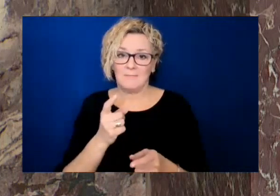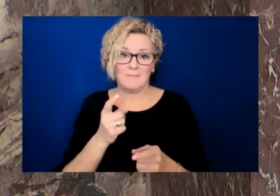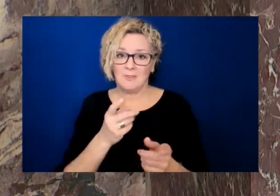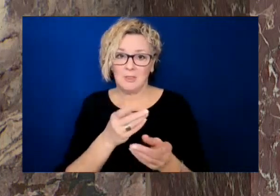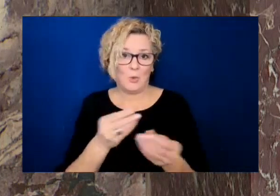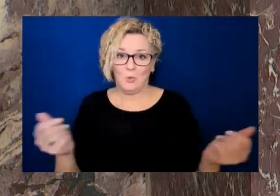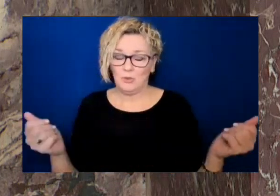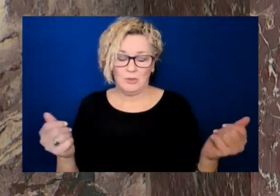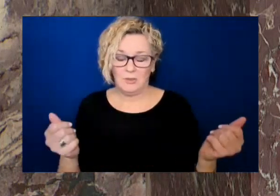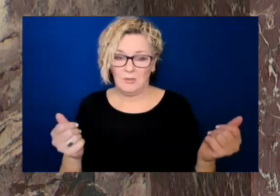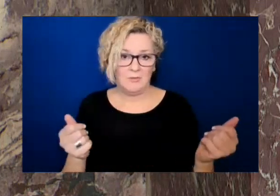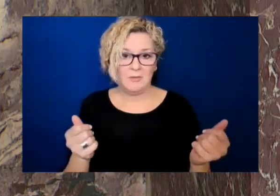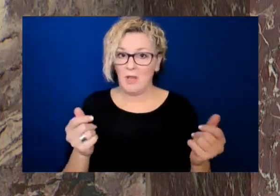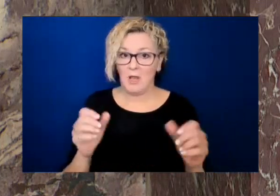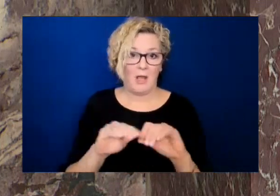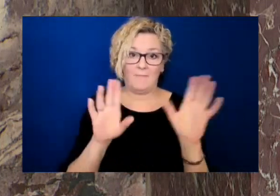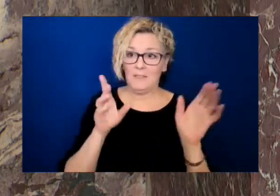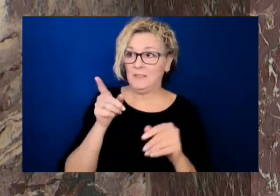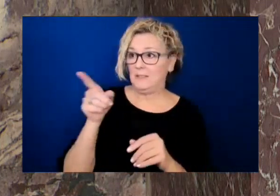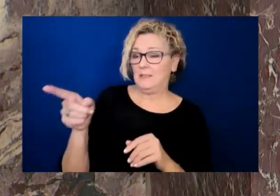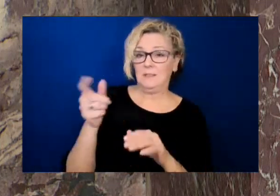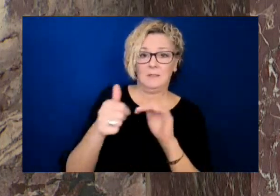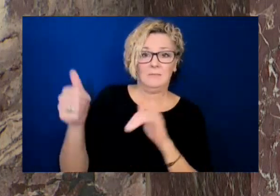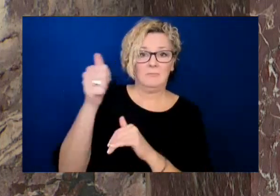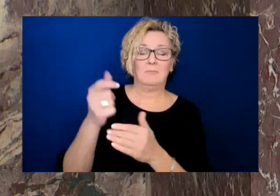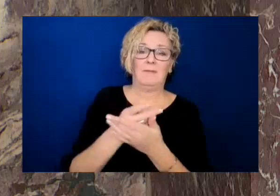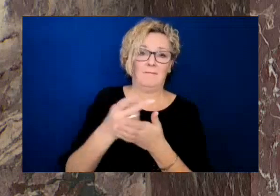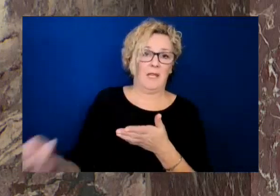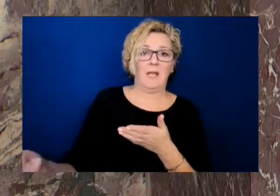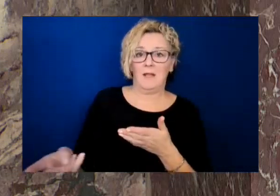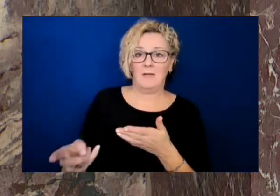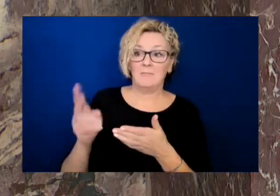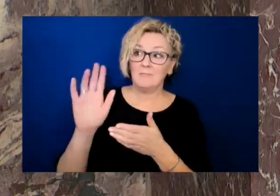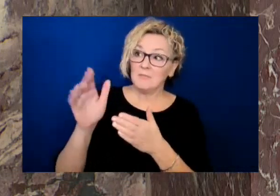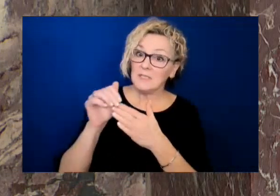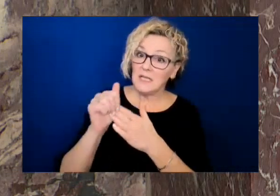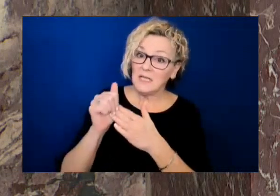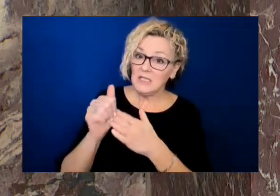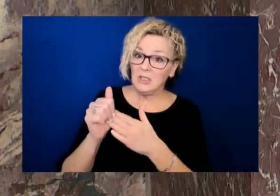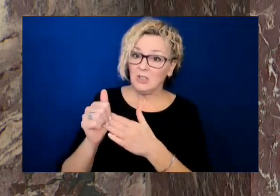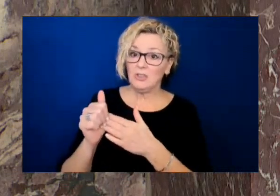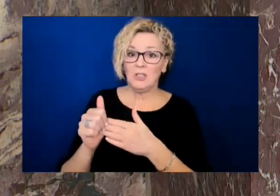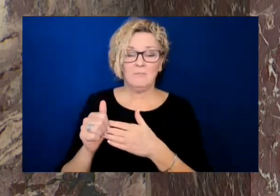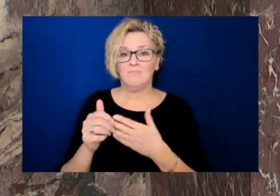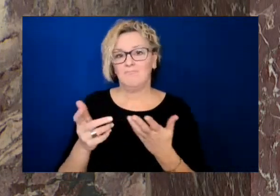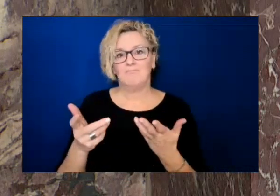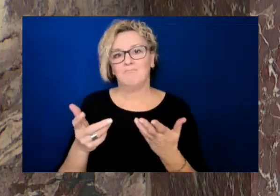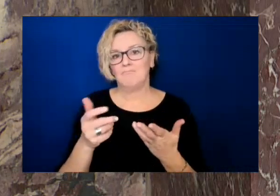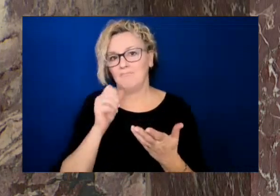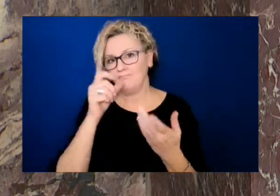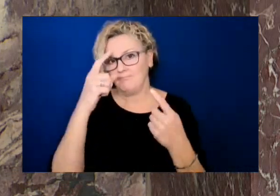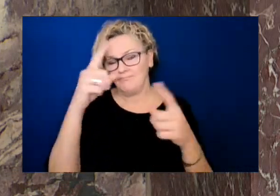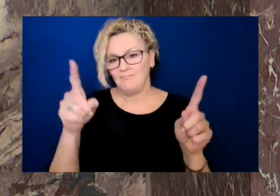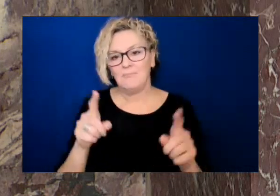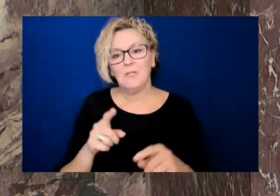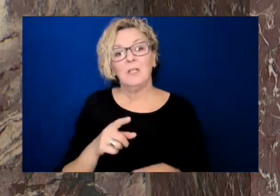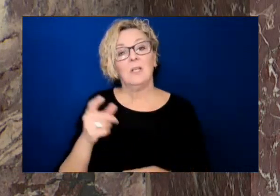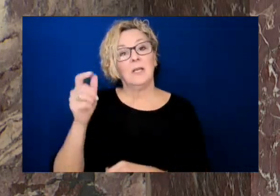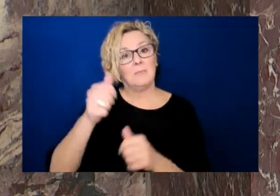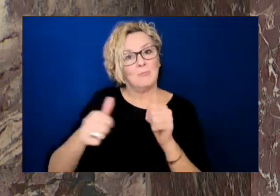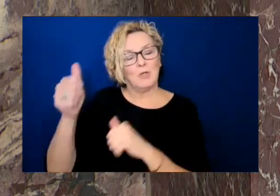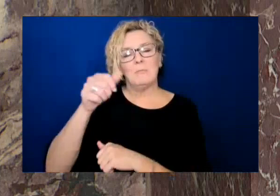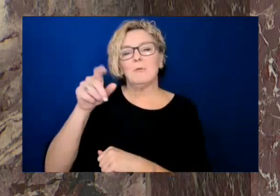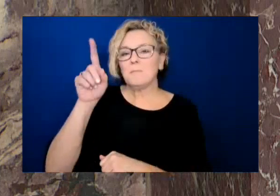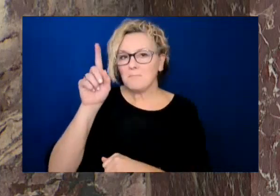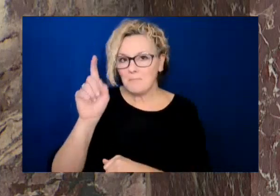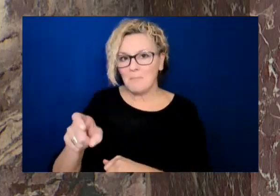of his government and this caucus. This is the reason why he needs to take a step back. He needs to reflect on the fact that there is a need for an